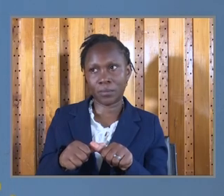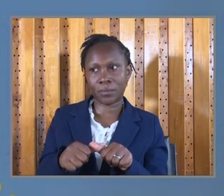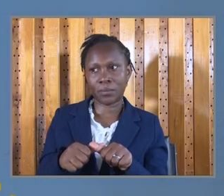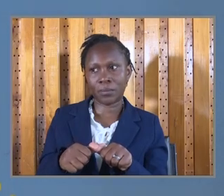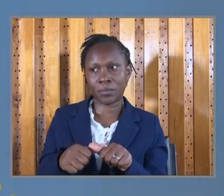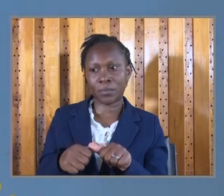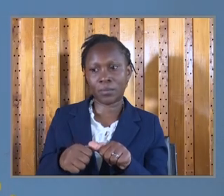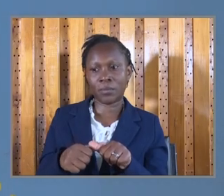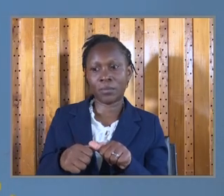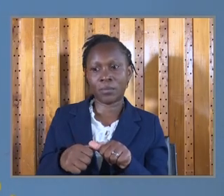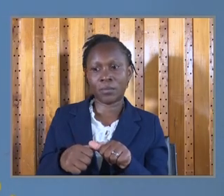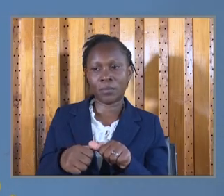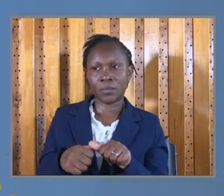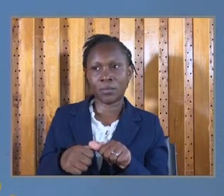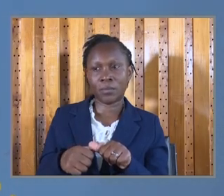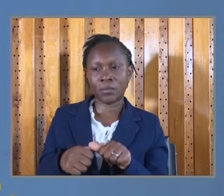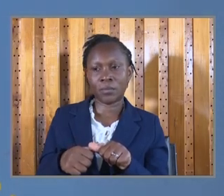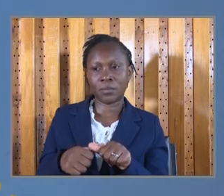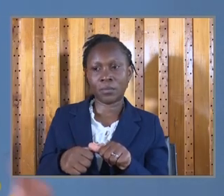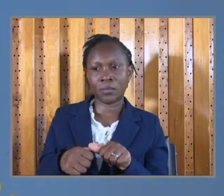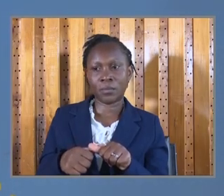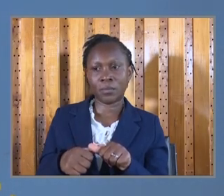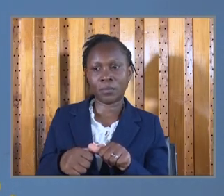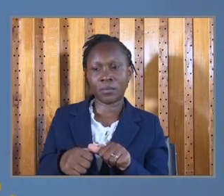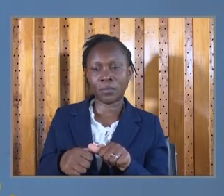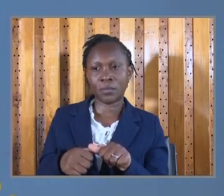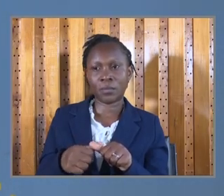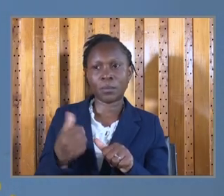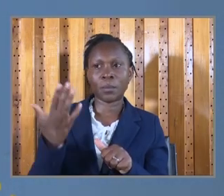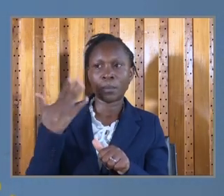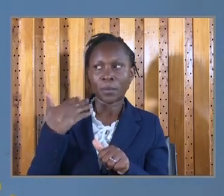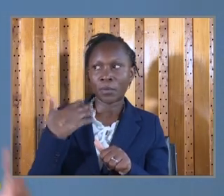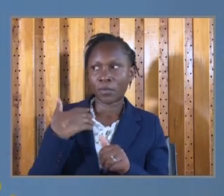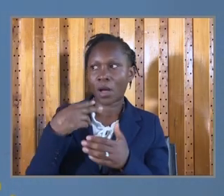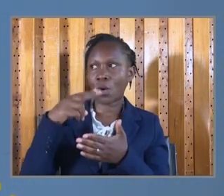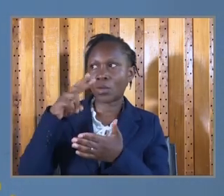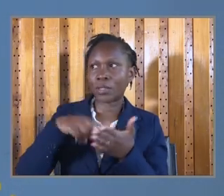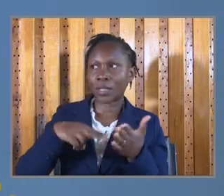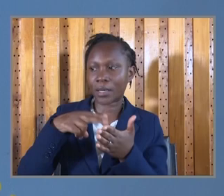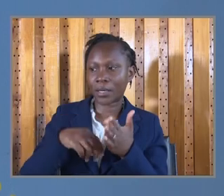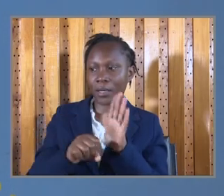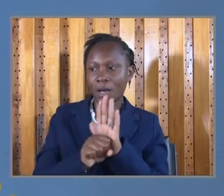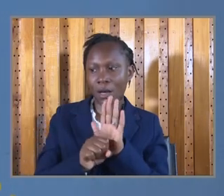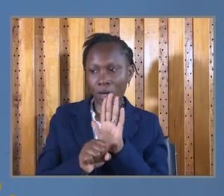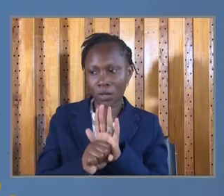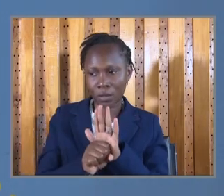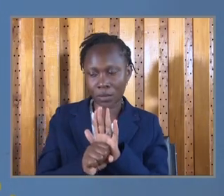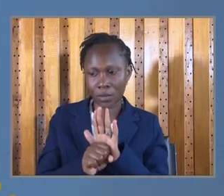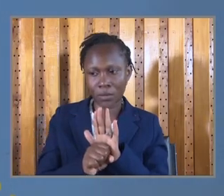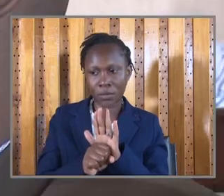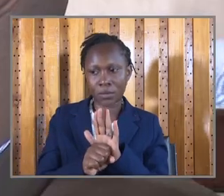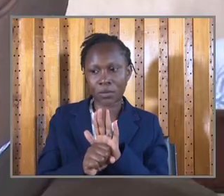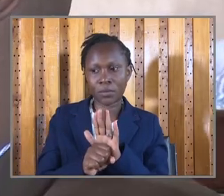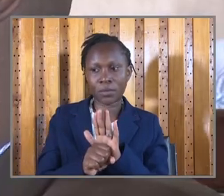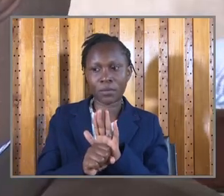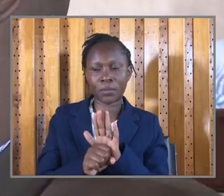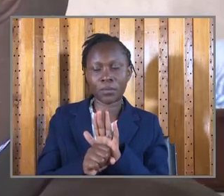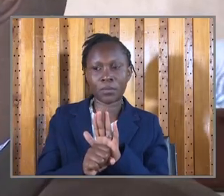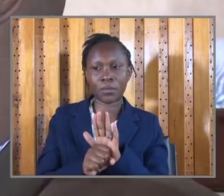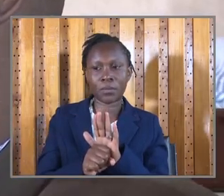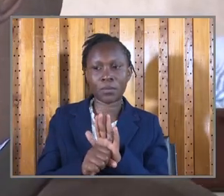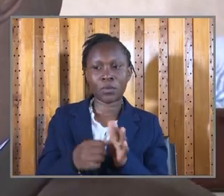There's a scholar and writer that I used to read a lot about, Robert Van Gulik, and he has one of his main characters say at some point in time, there